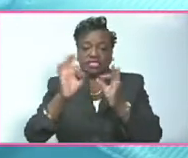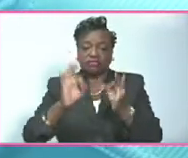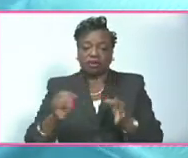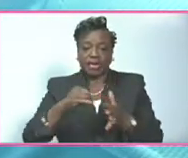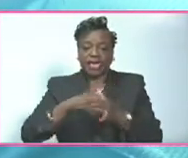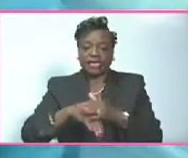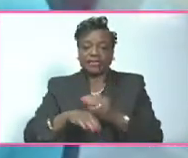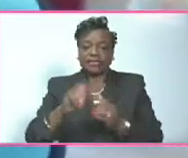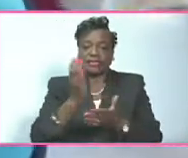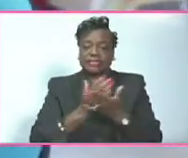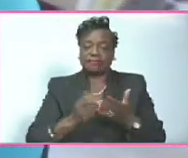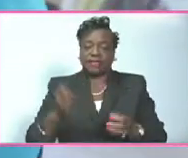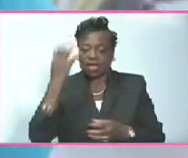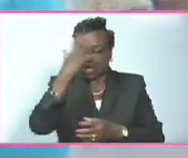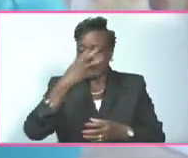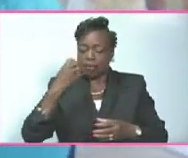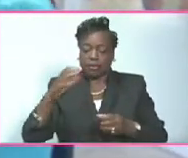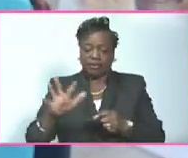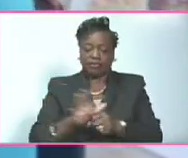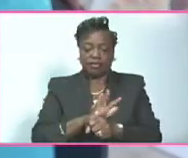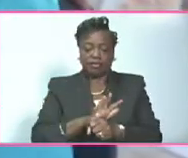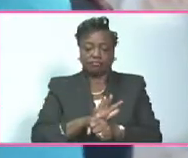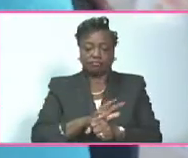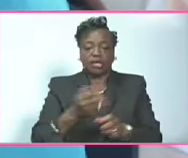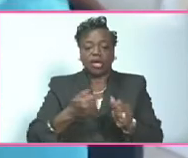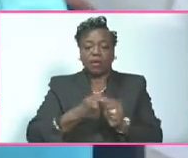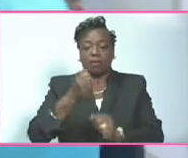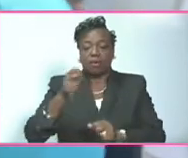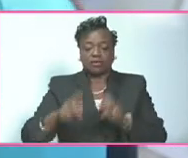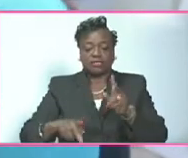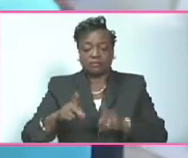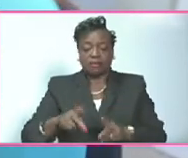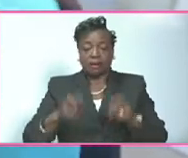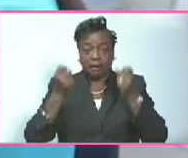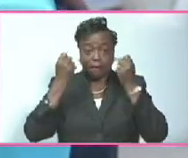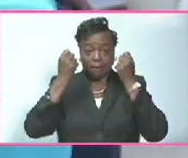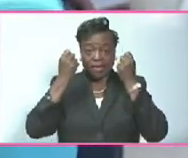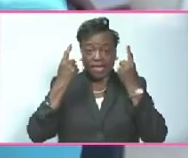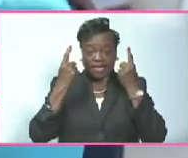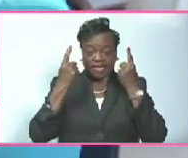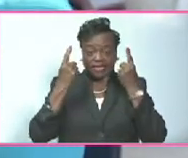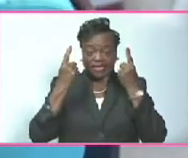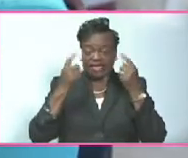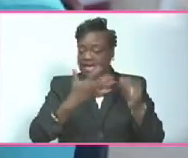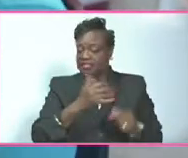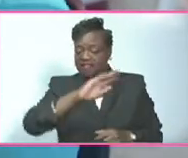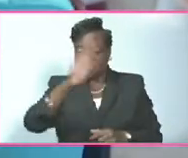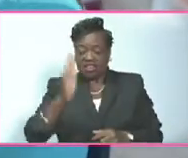and intriguing. Most people are amazed because they never heard about the term of,